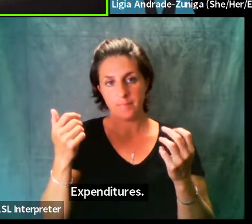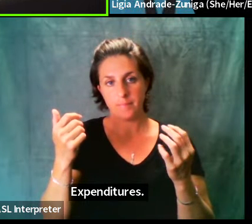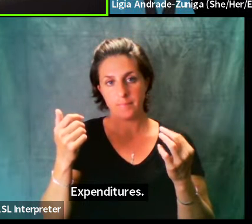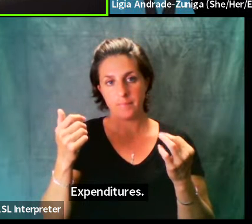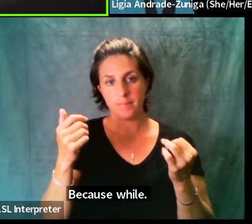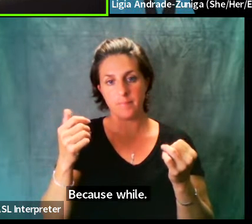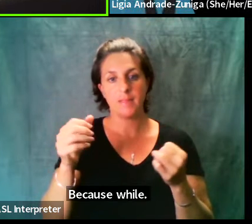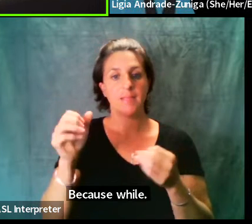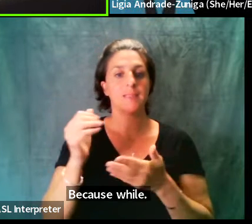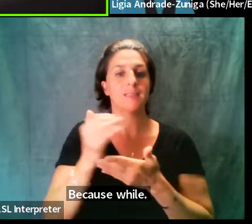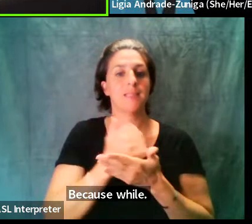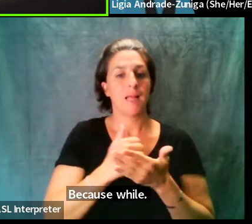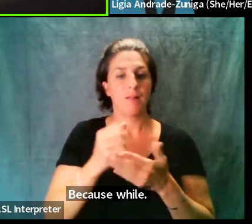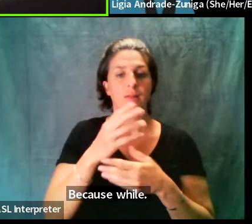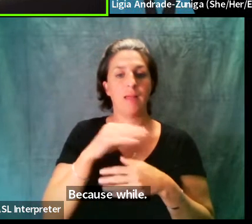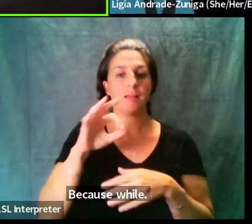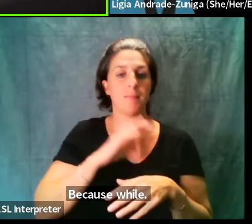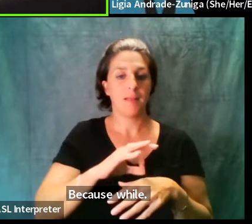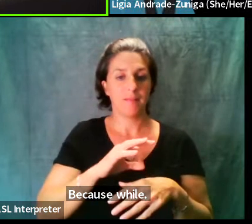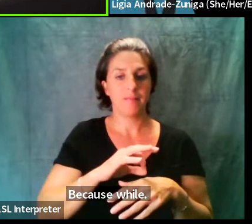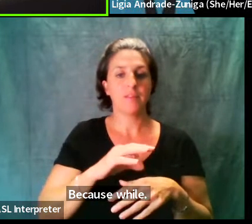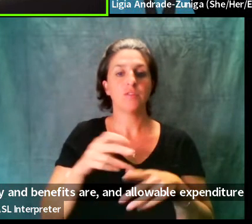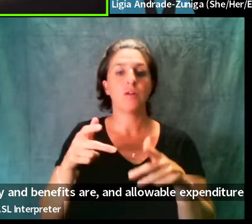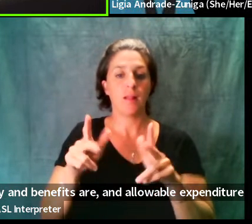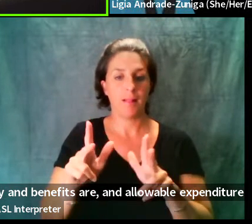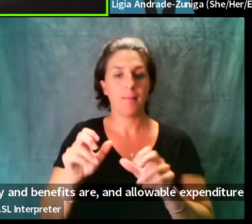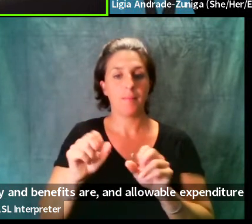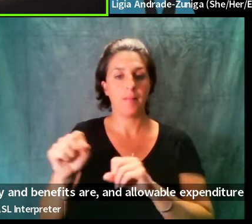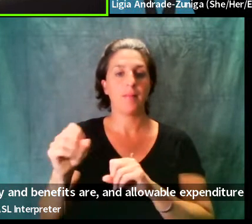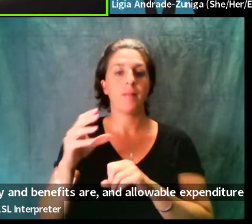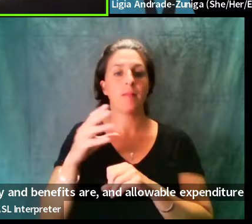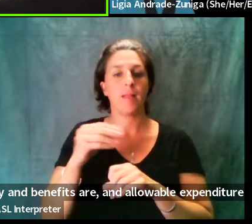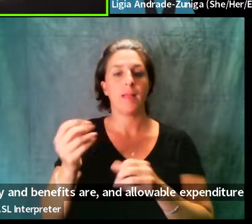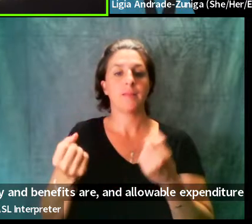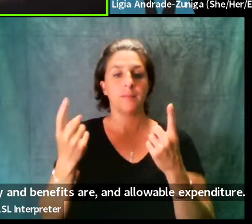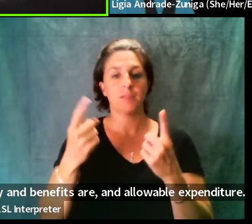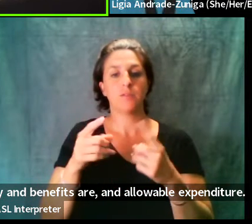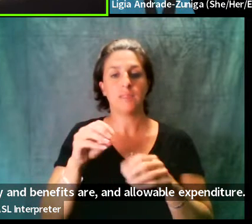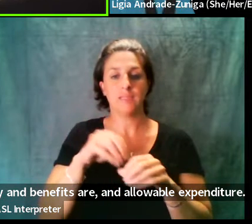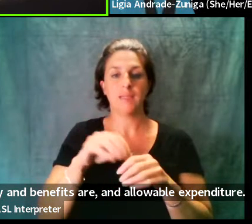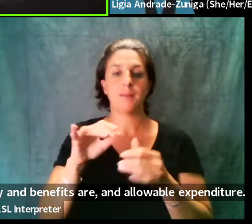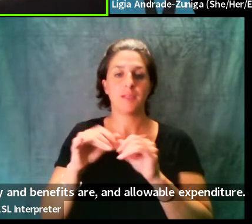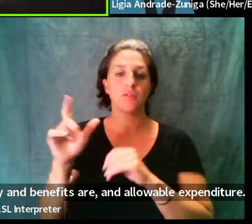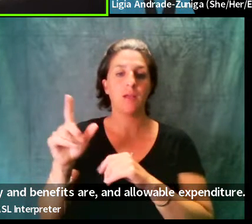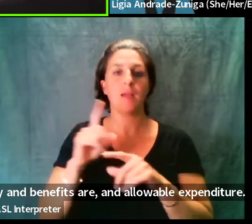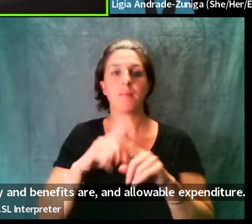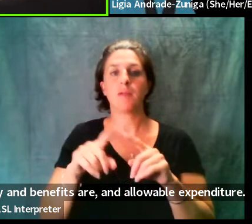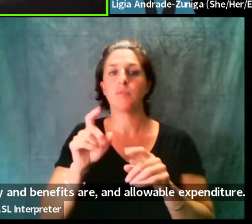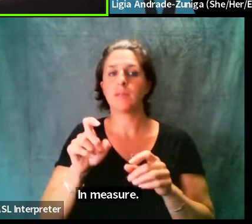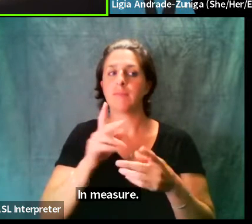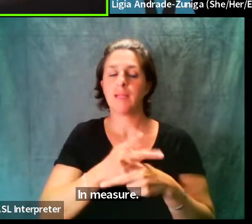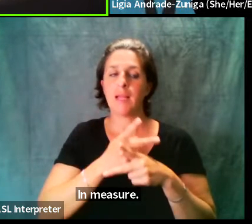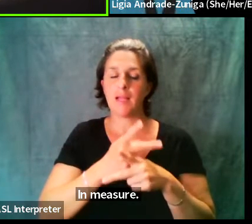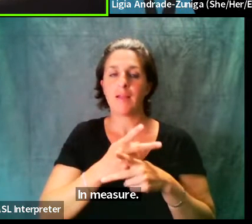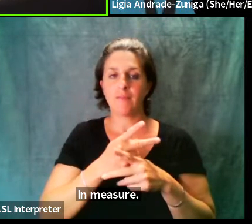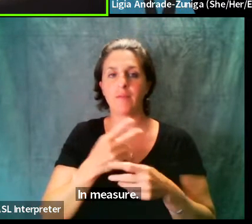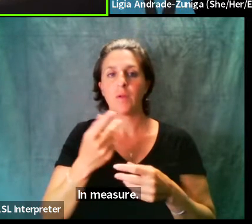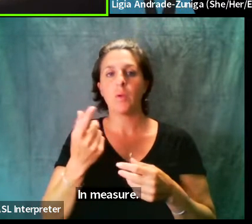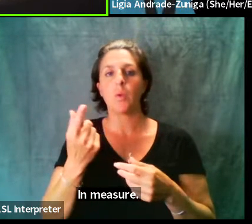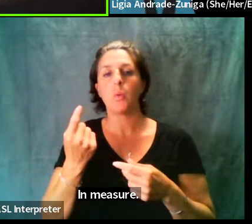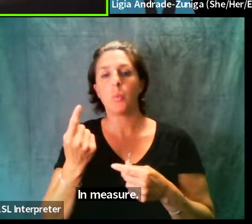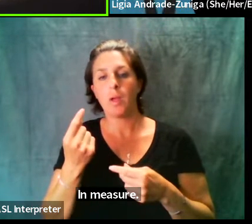salary and benefits are an allowable expenditure in Measure L, you need to be really careful in terms of what projects those folks are working